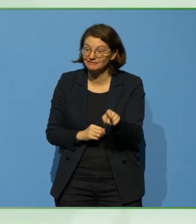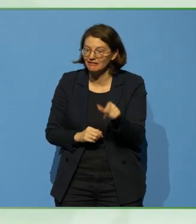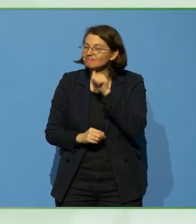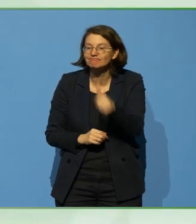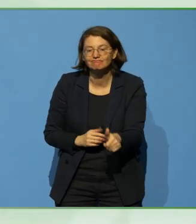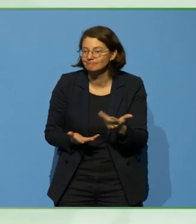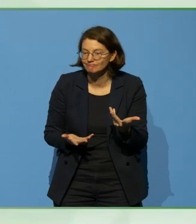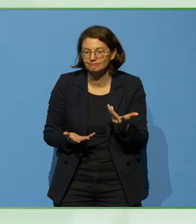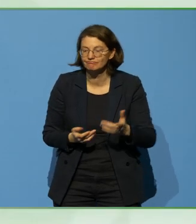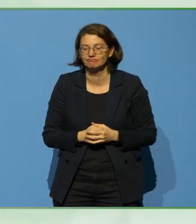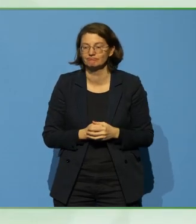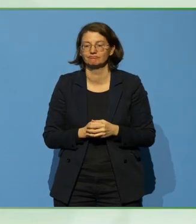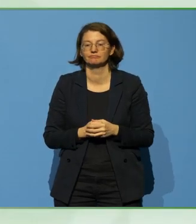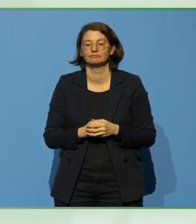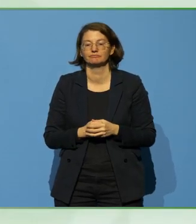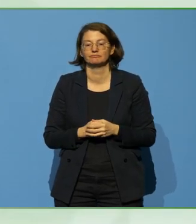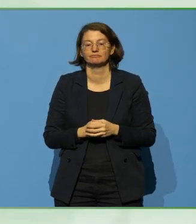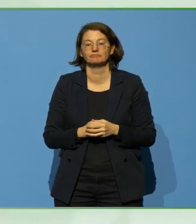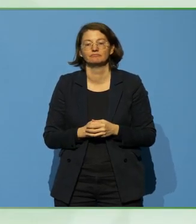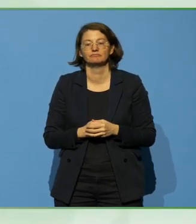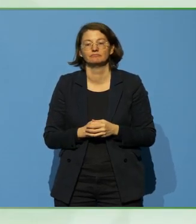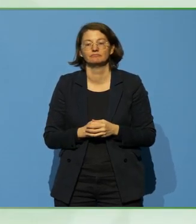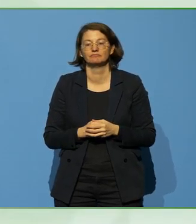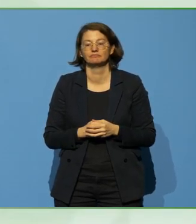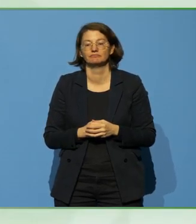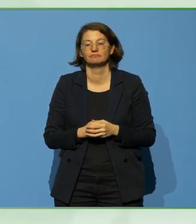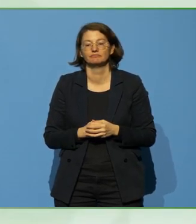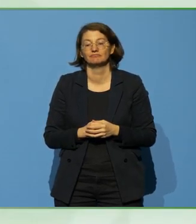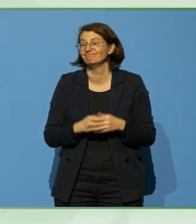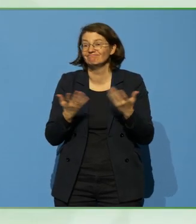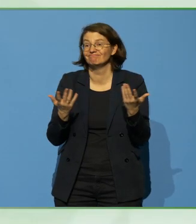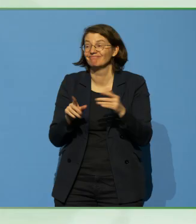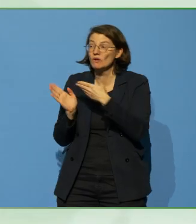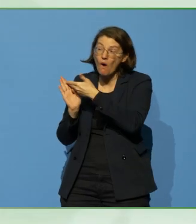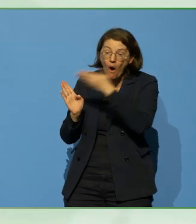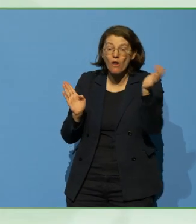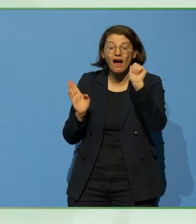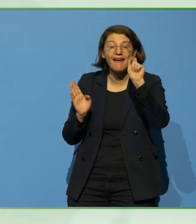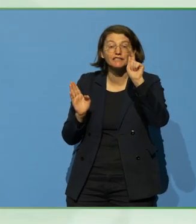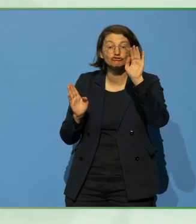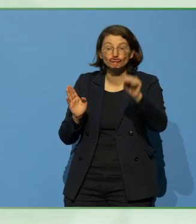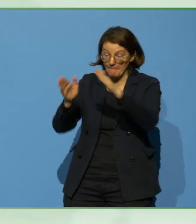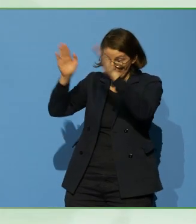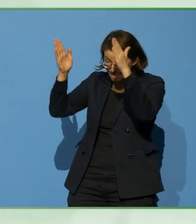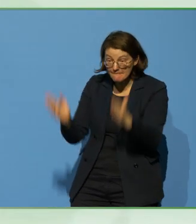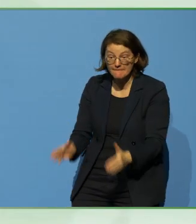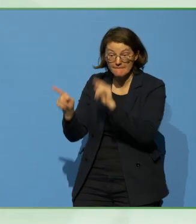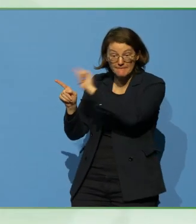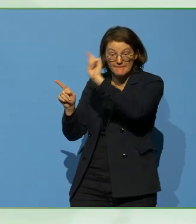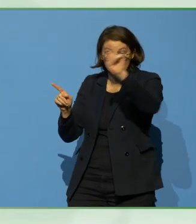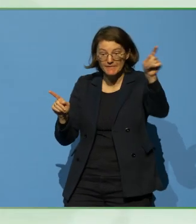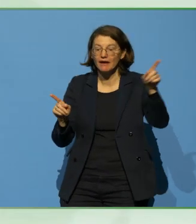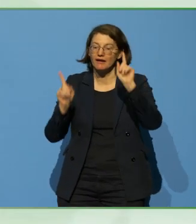So every terminal, every ATM should also be maybe be part of the user journey and also looked